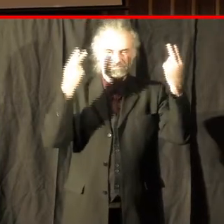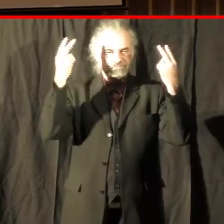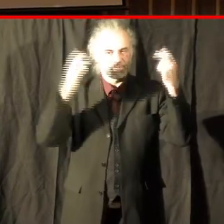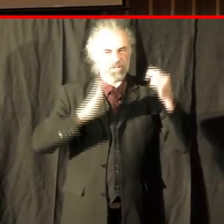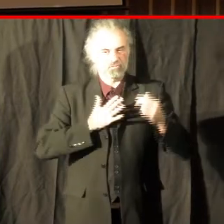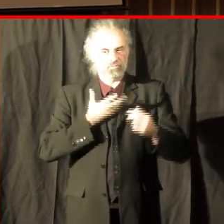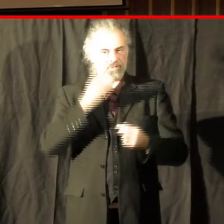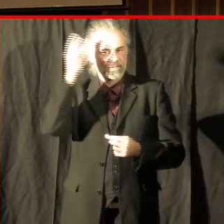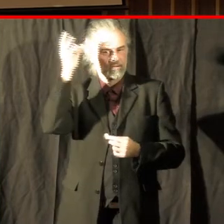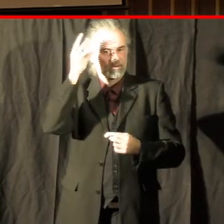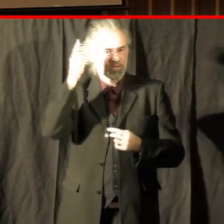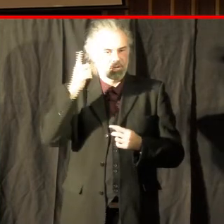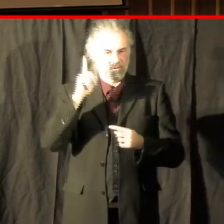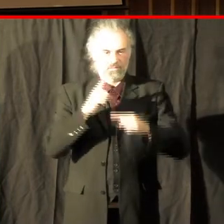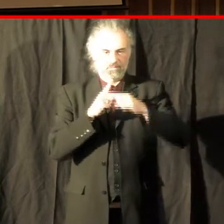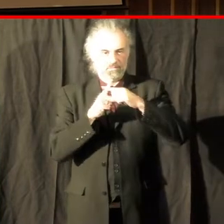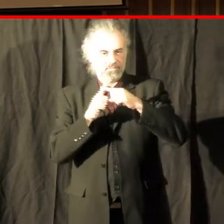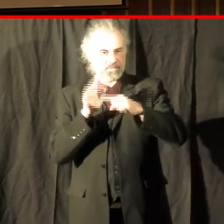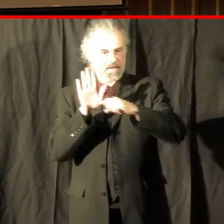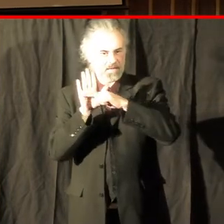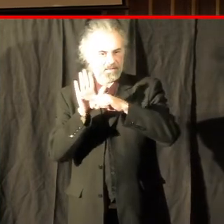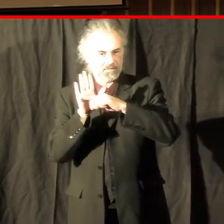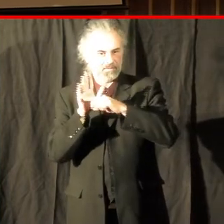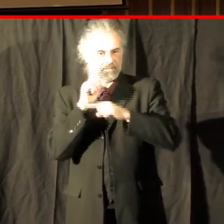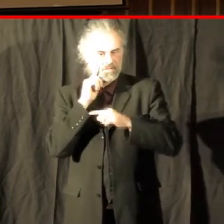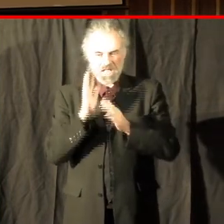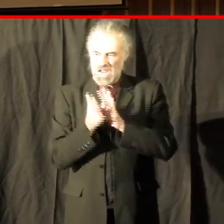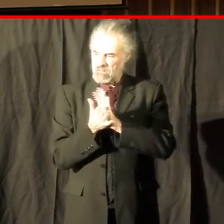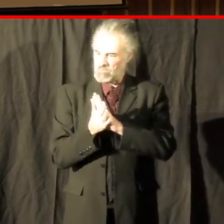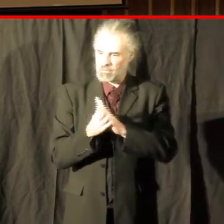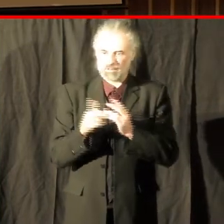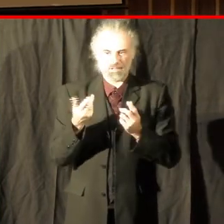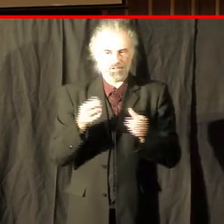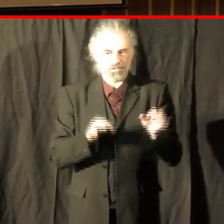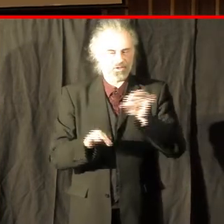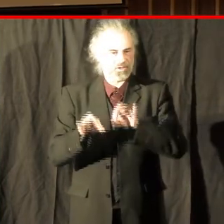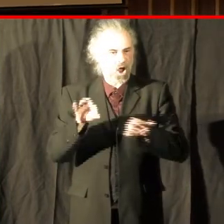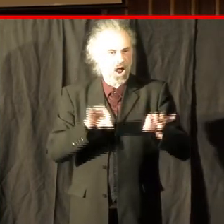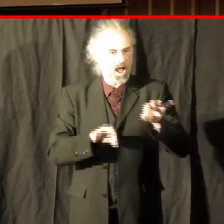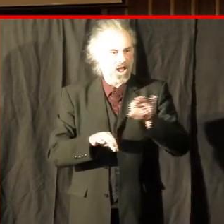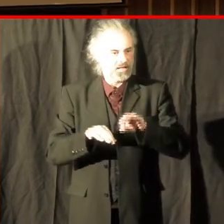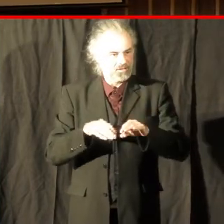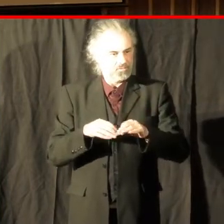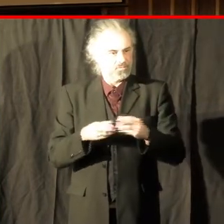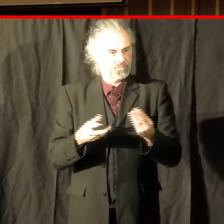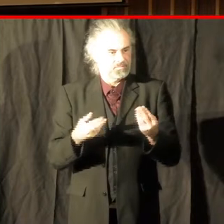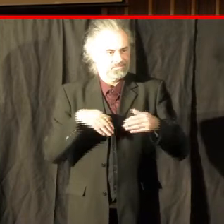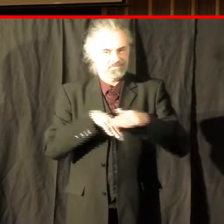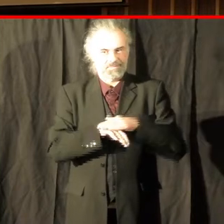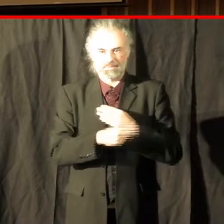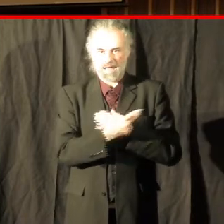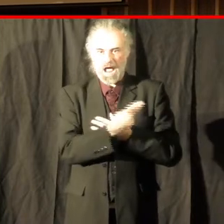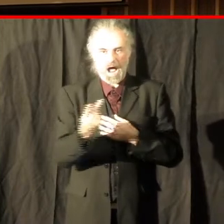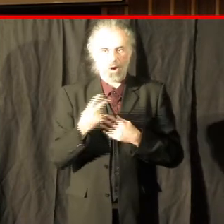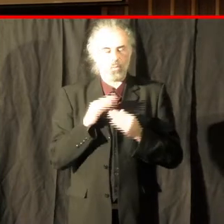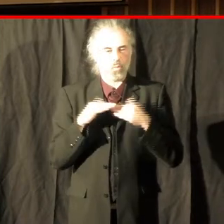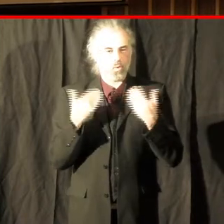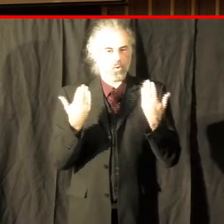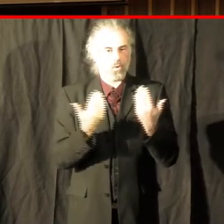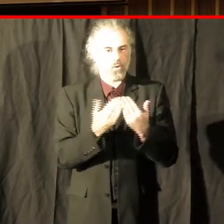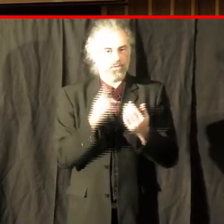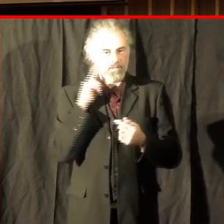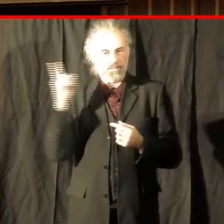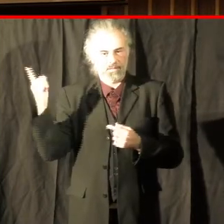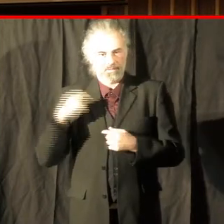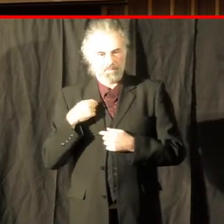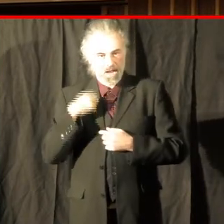of the pros and cons of the influence of science in our world today. So as Anna-Marie mentioned, my